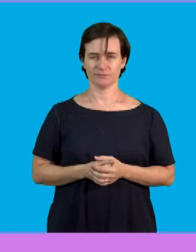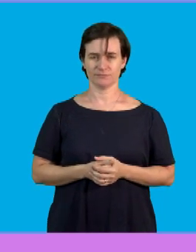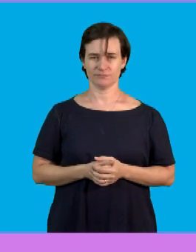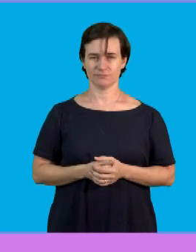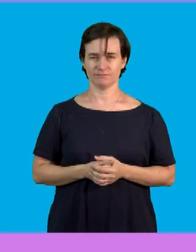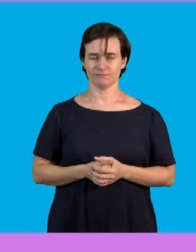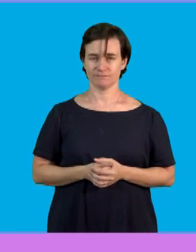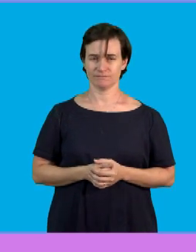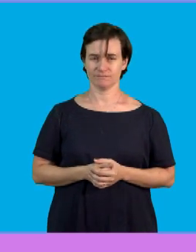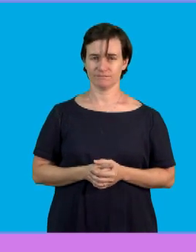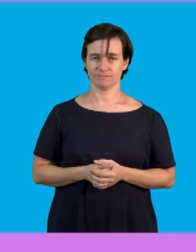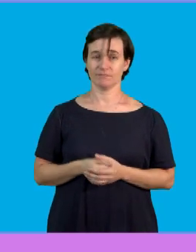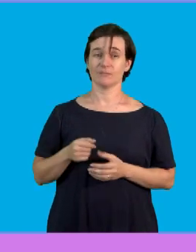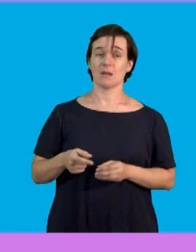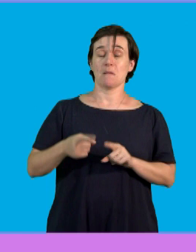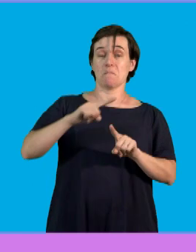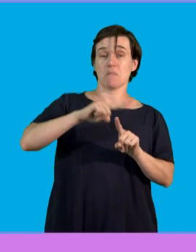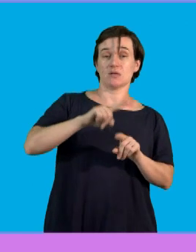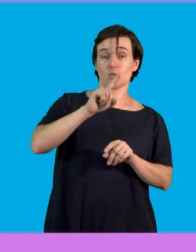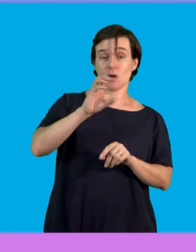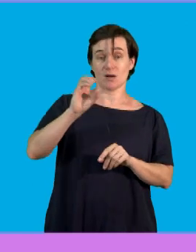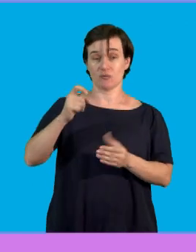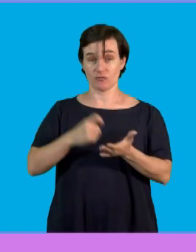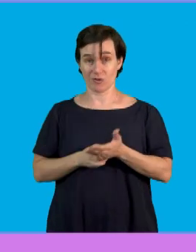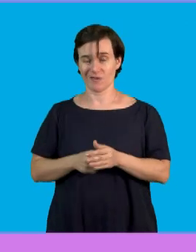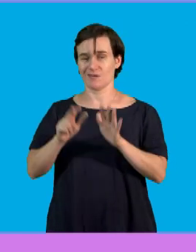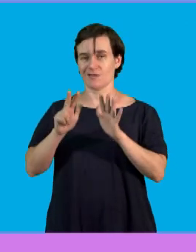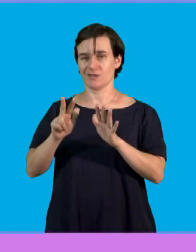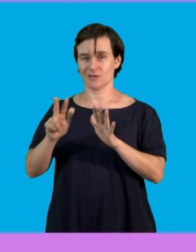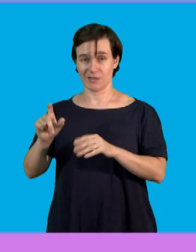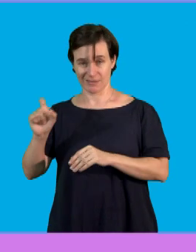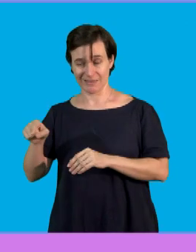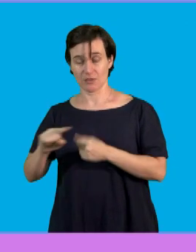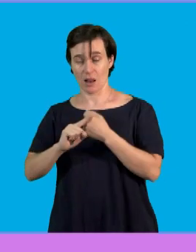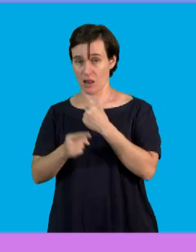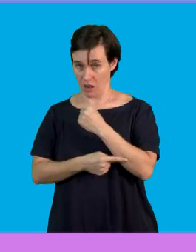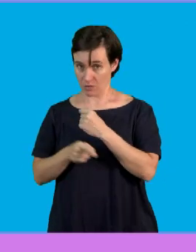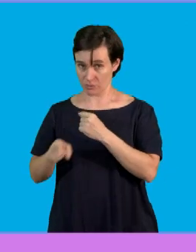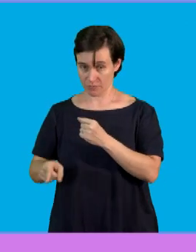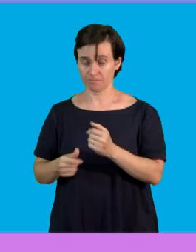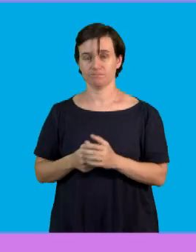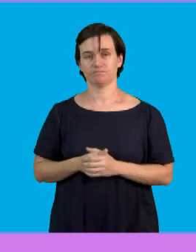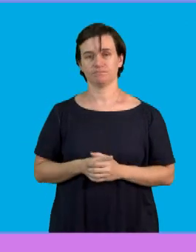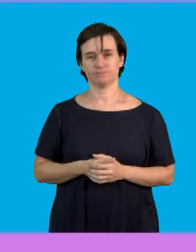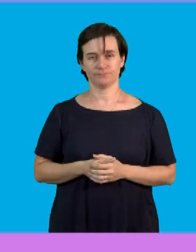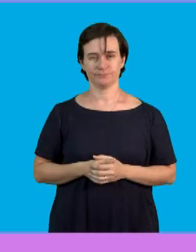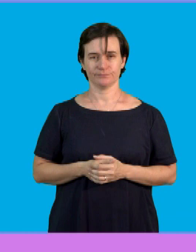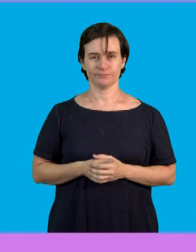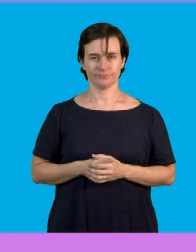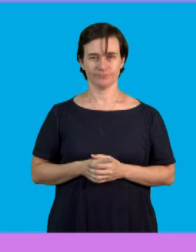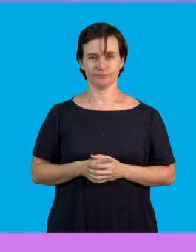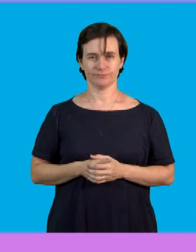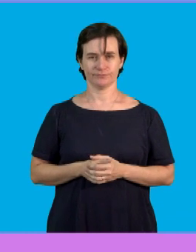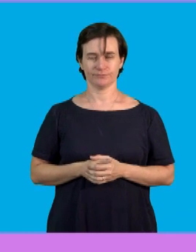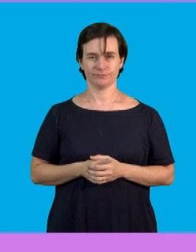47 cents plus, of which is our last value, 100 rand and 88.